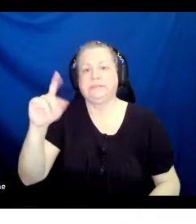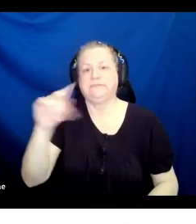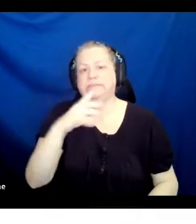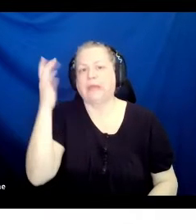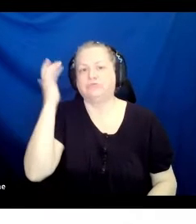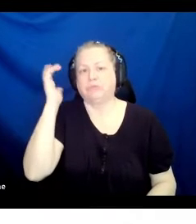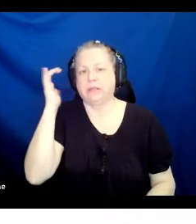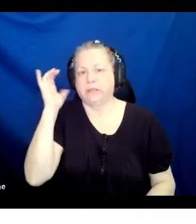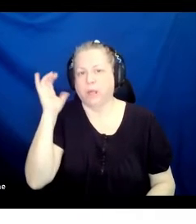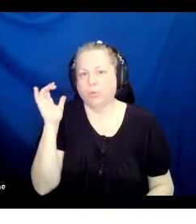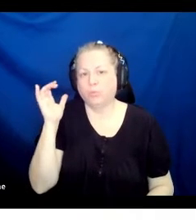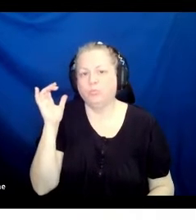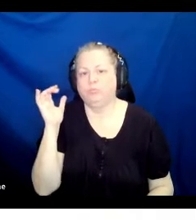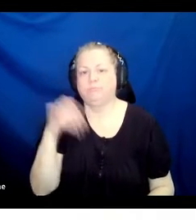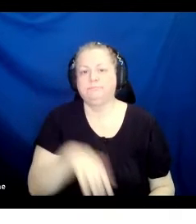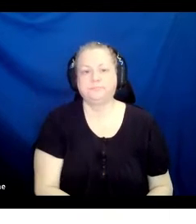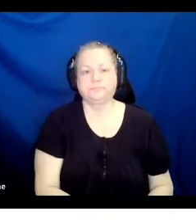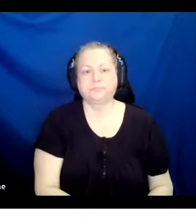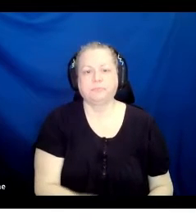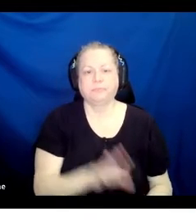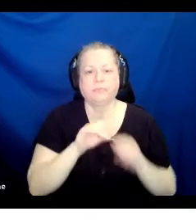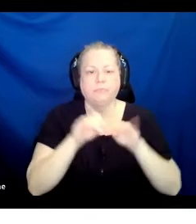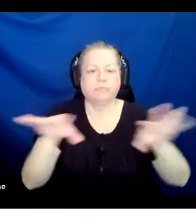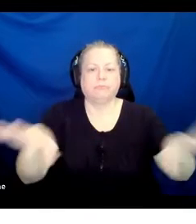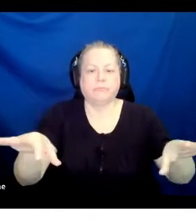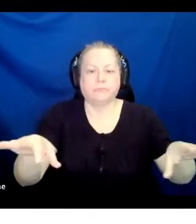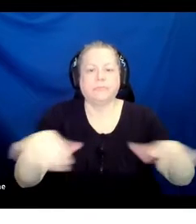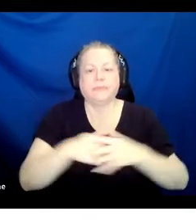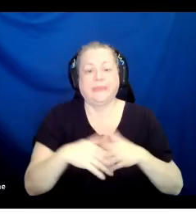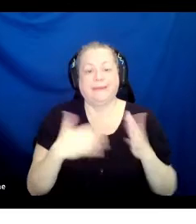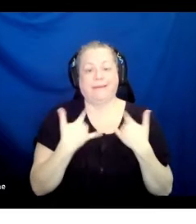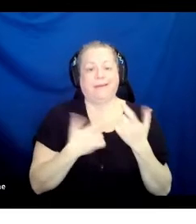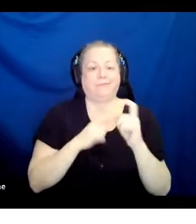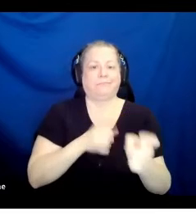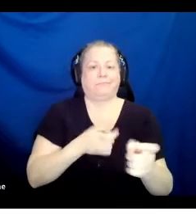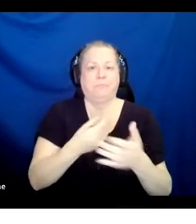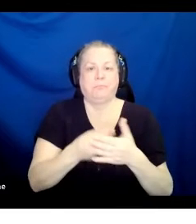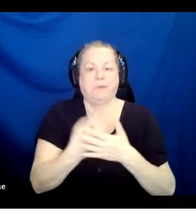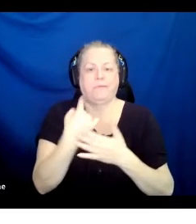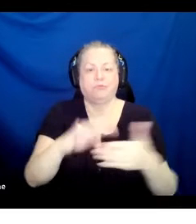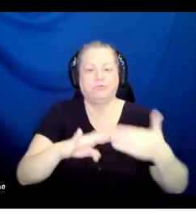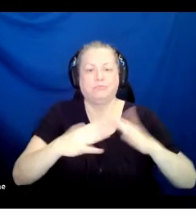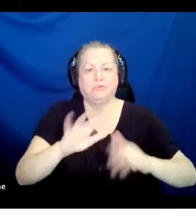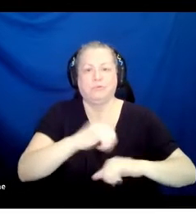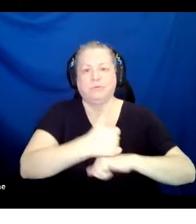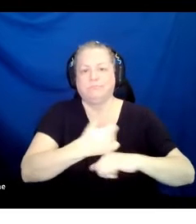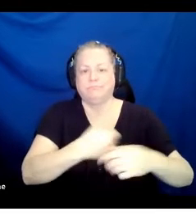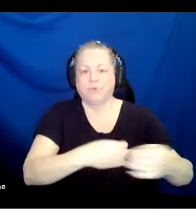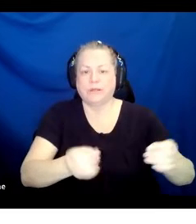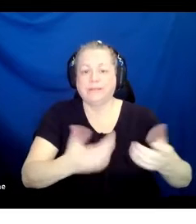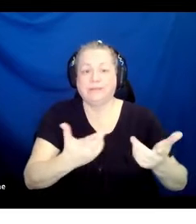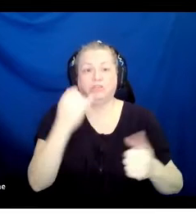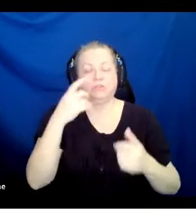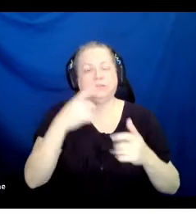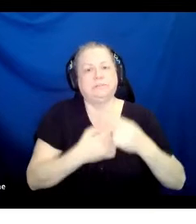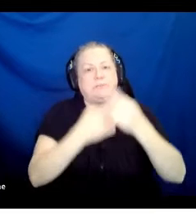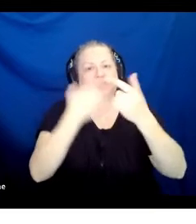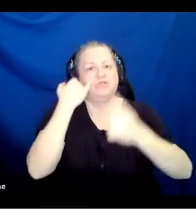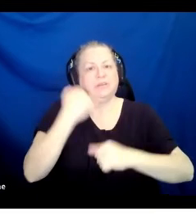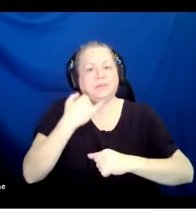radio stations. We are issuing grants to community-based organizations, including those focused on immigrants and